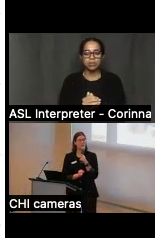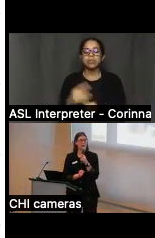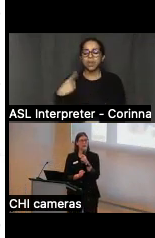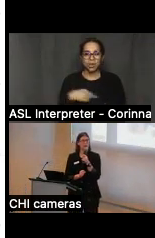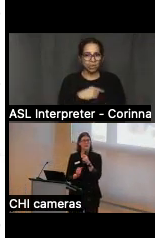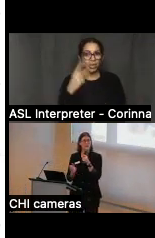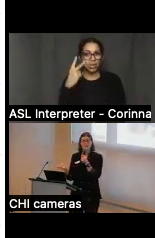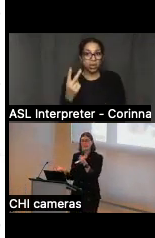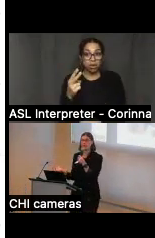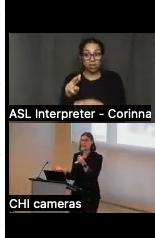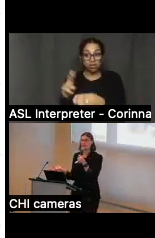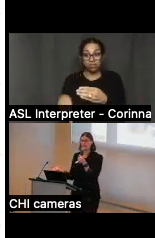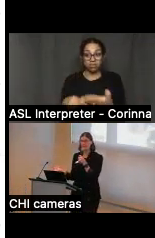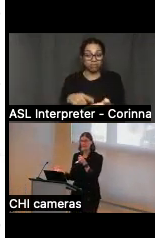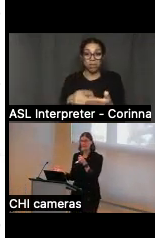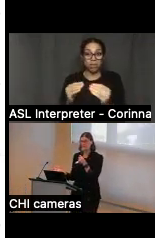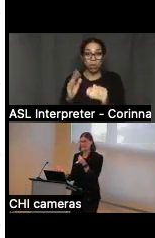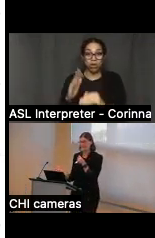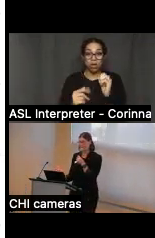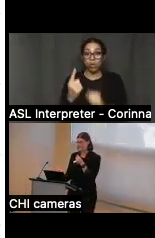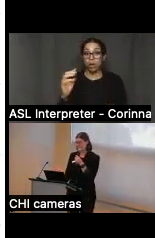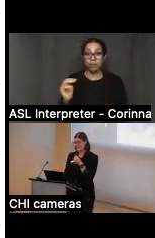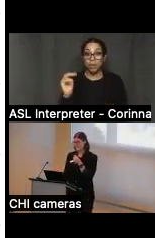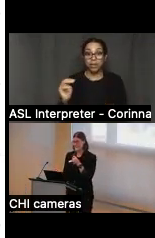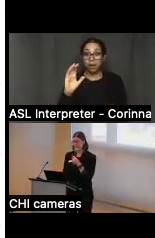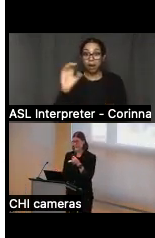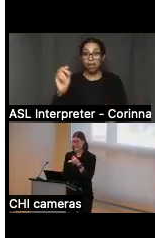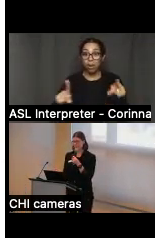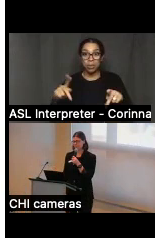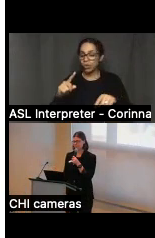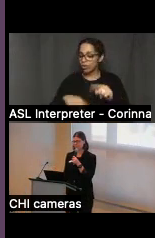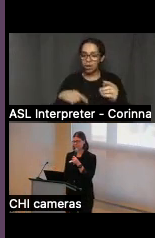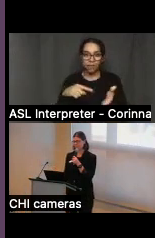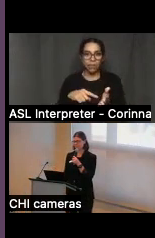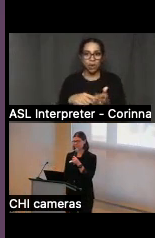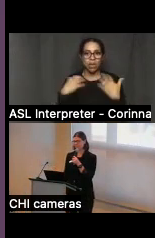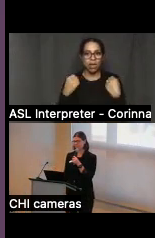million Coloradans couldn't afford the healthcare when they needed it.